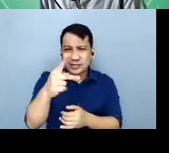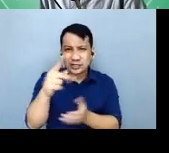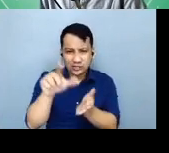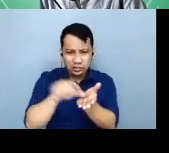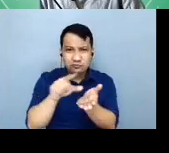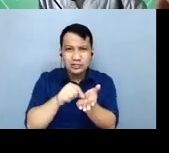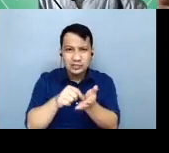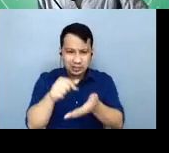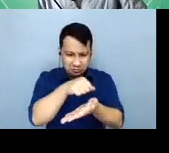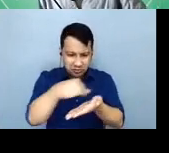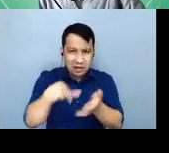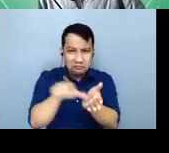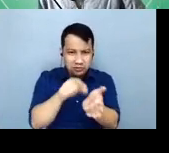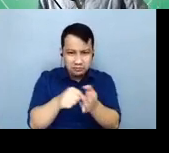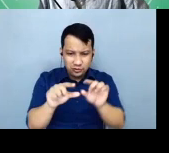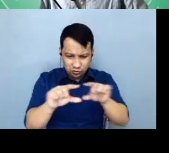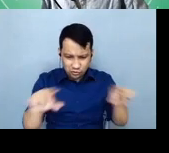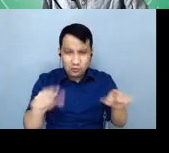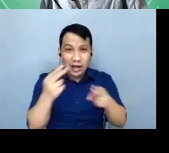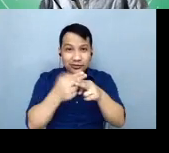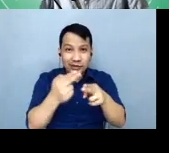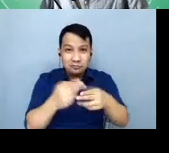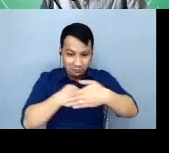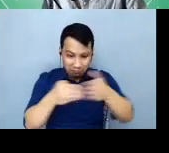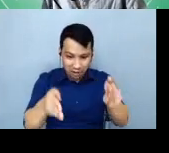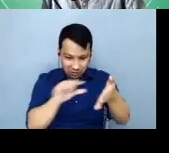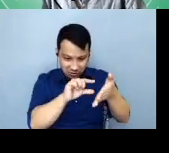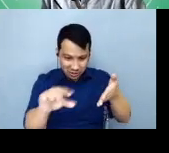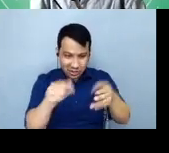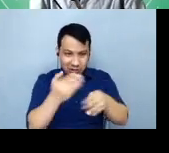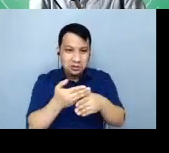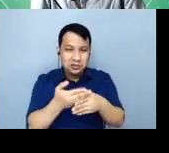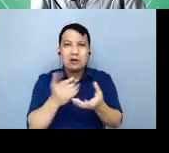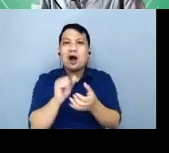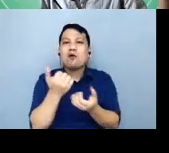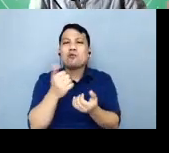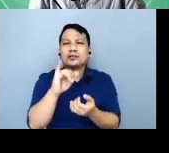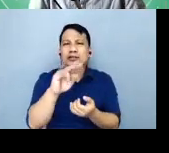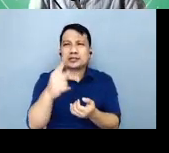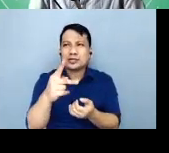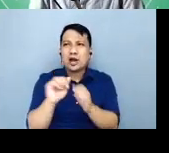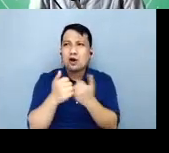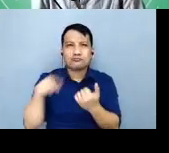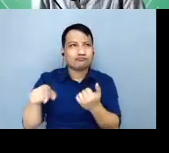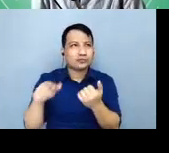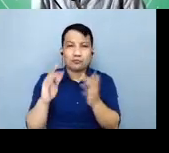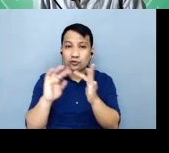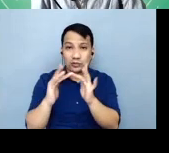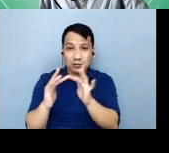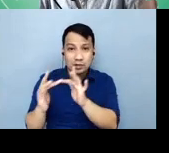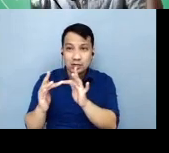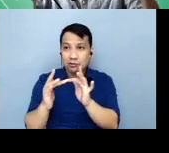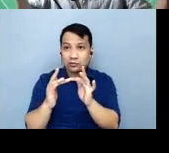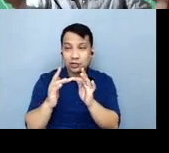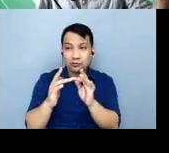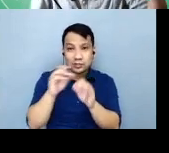with? How many of you wonder when you, let's say, buy your online shopping service and they give